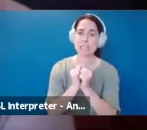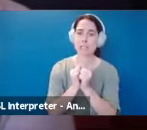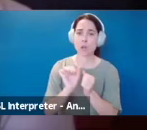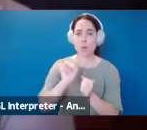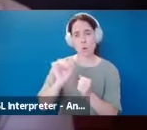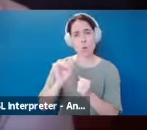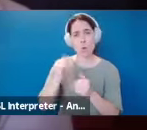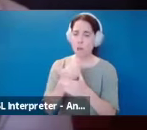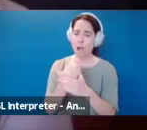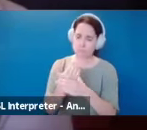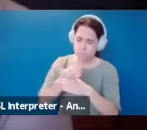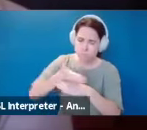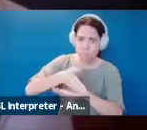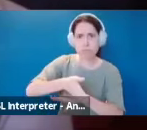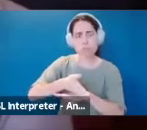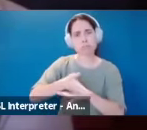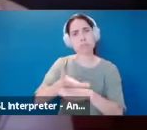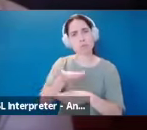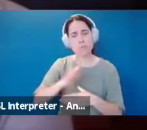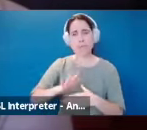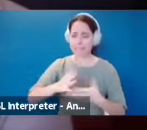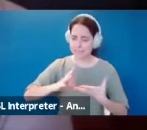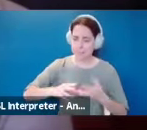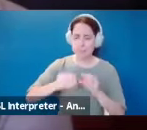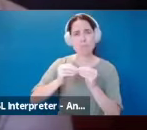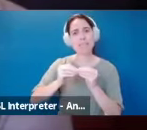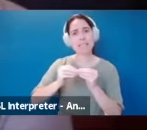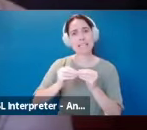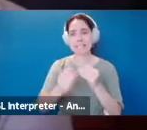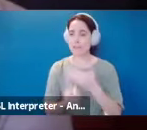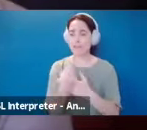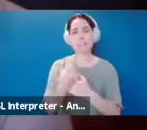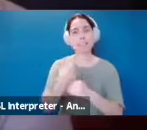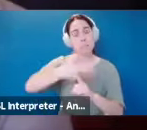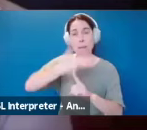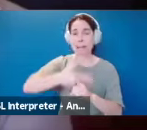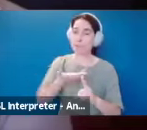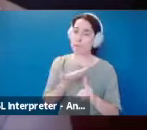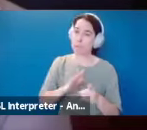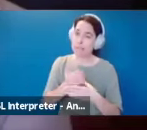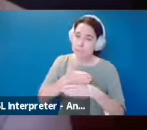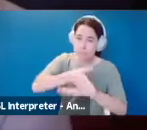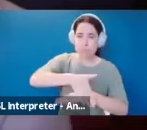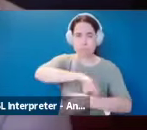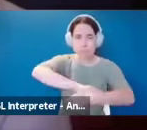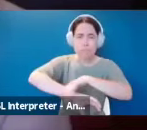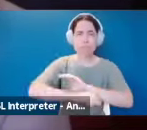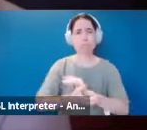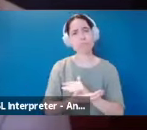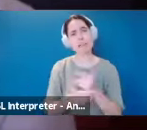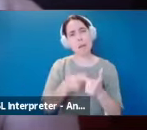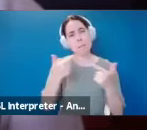how much energy and love you've poured into them and how much you've called on your friendships with people to put together a fantastic panel of